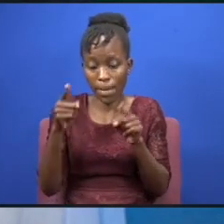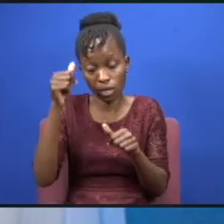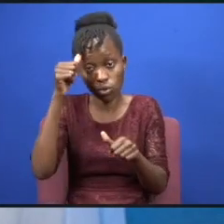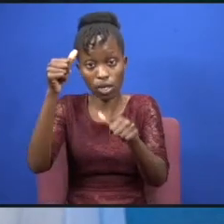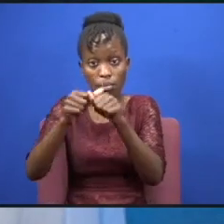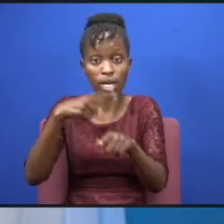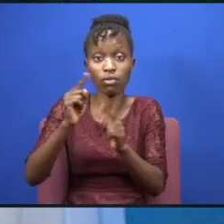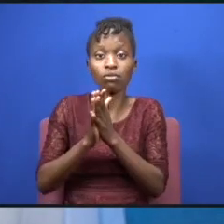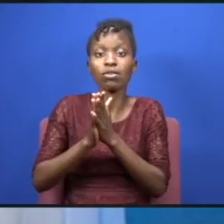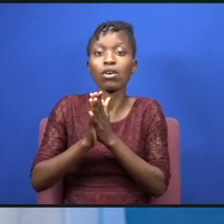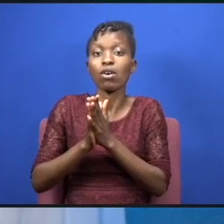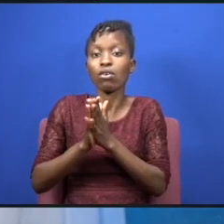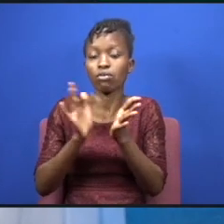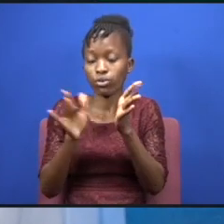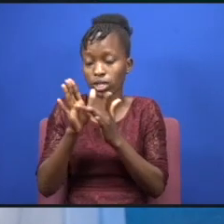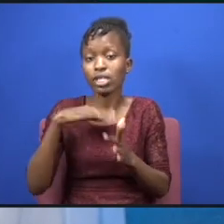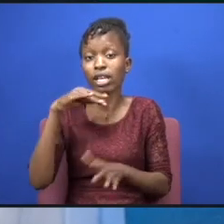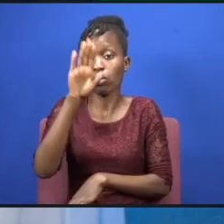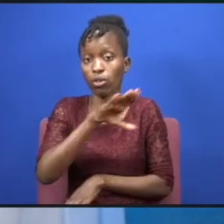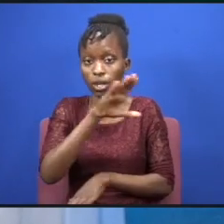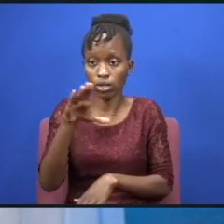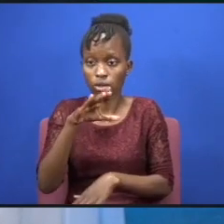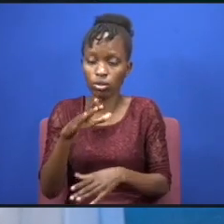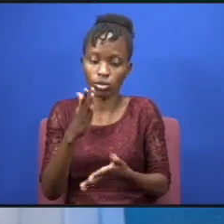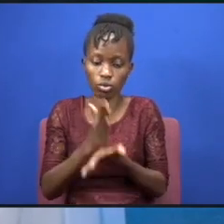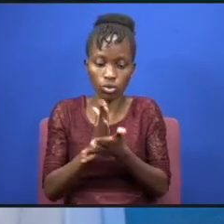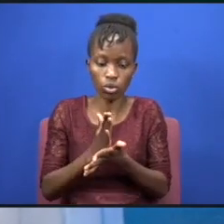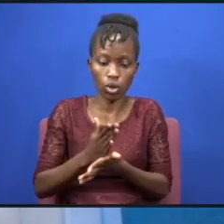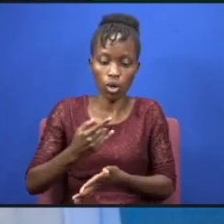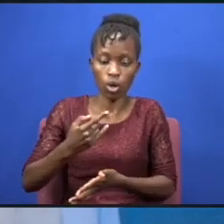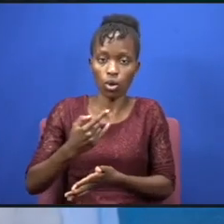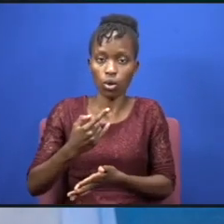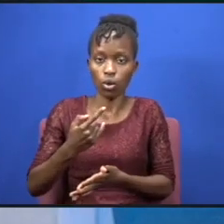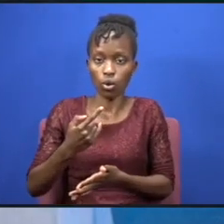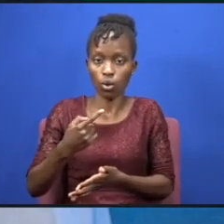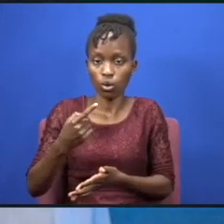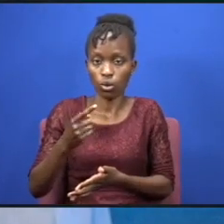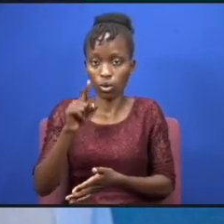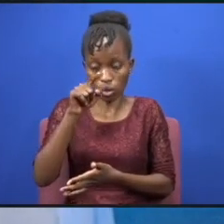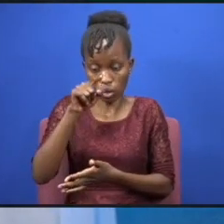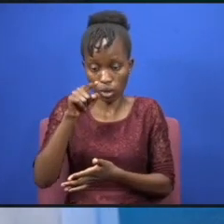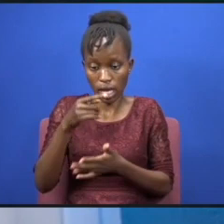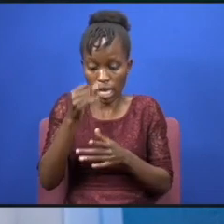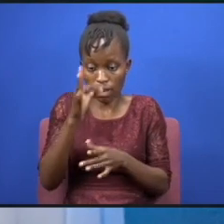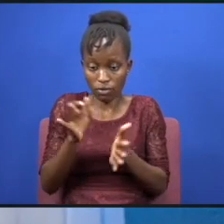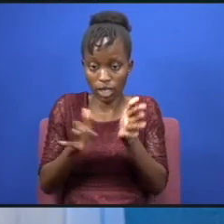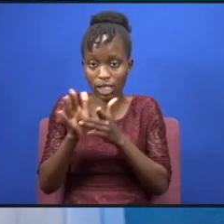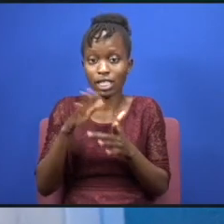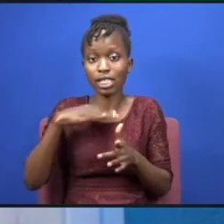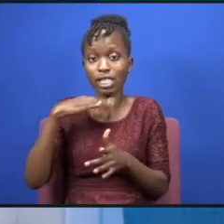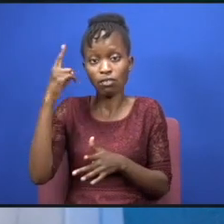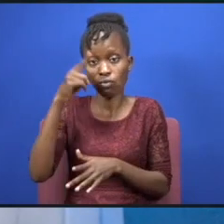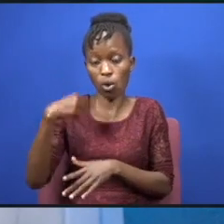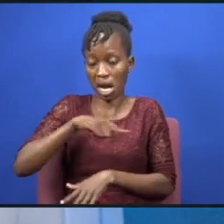great sacrifice of our Lord Jesus Christ. Whereas you are supposed to die for the sake of, because of your sins, Jesus stood in